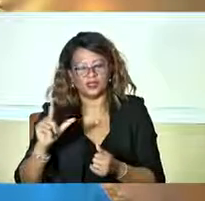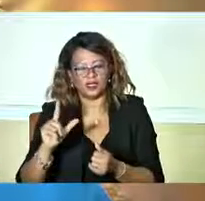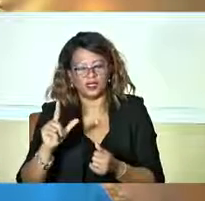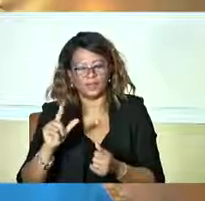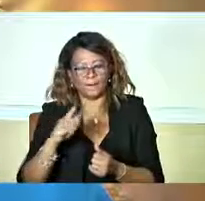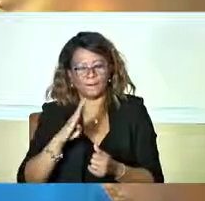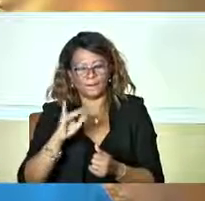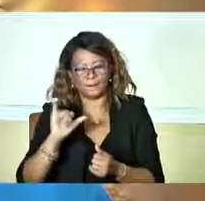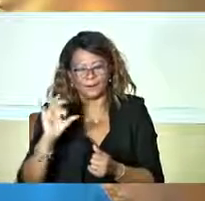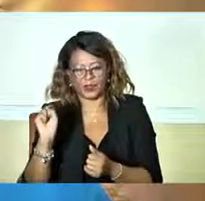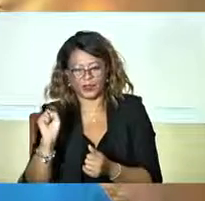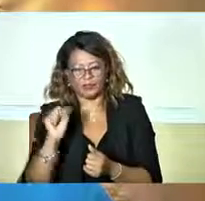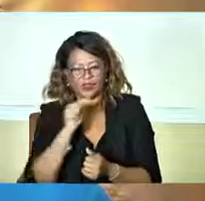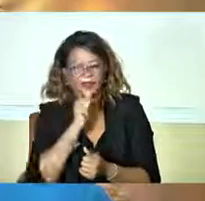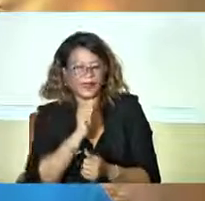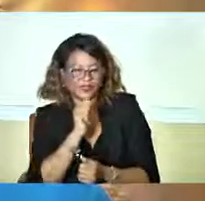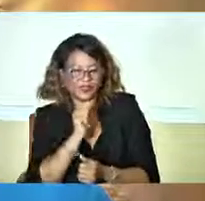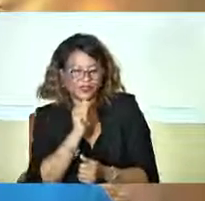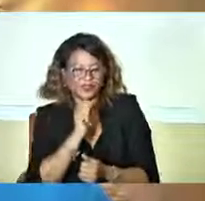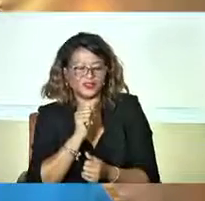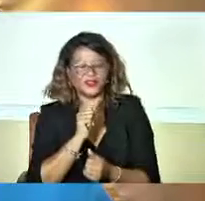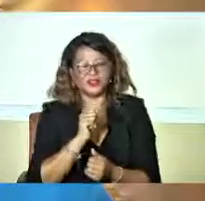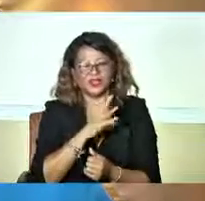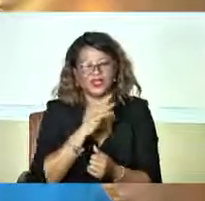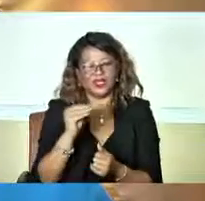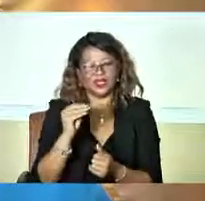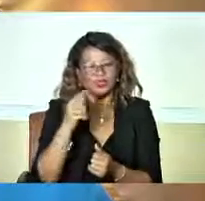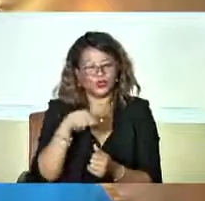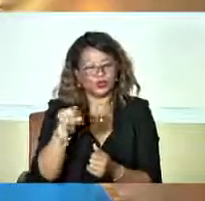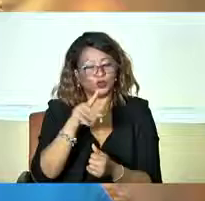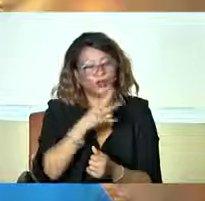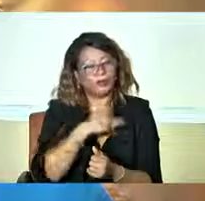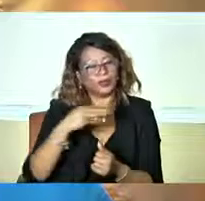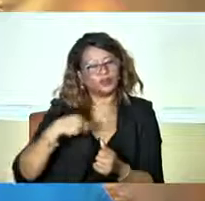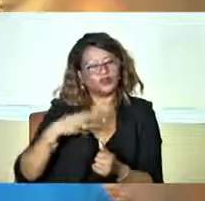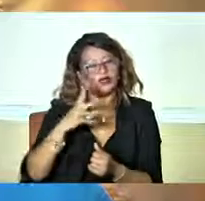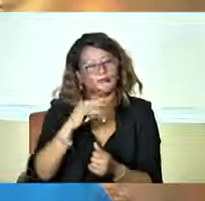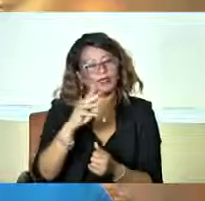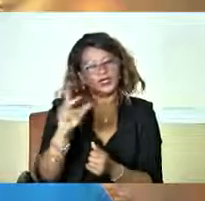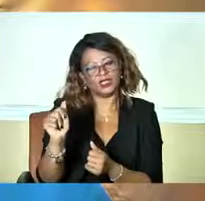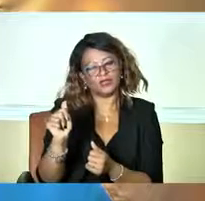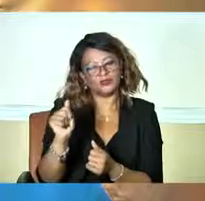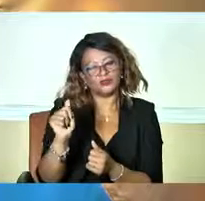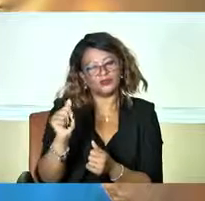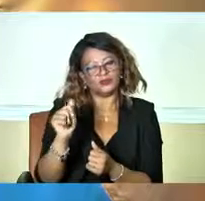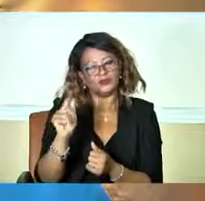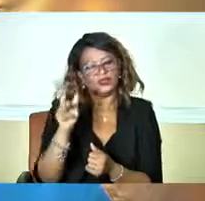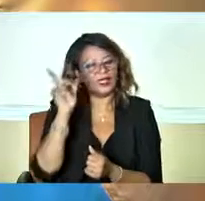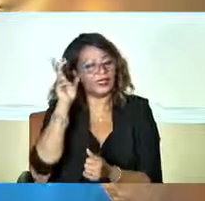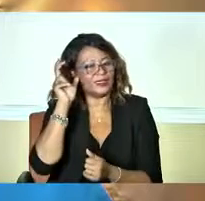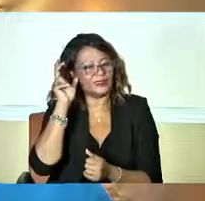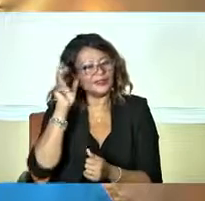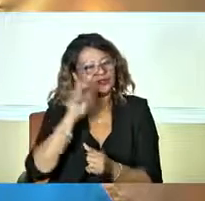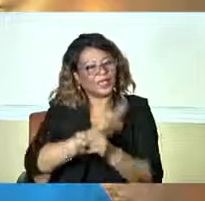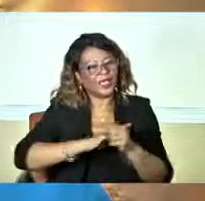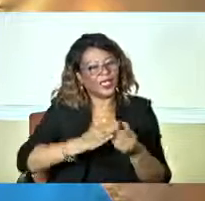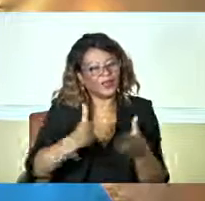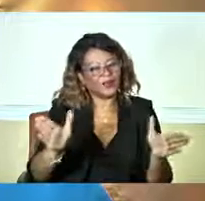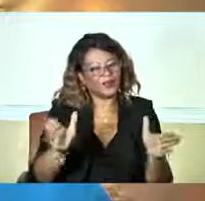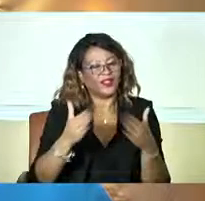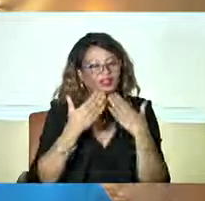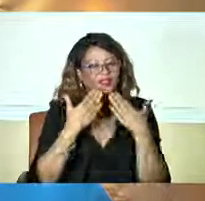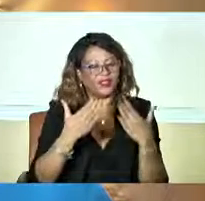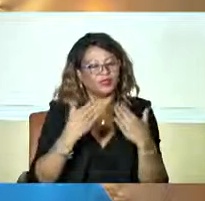and BIS for their patience and guidance, and you, the members of the media and our listening audience. Thank you very